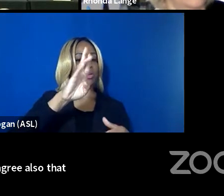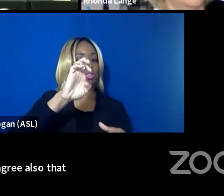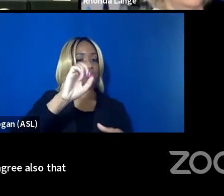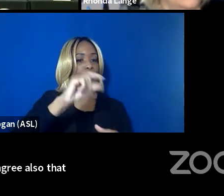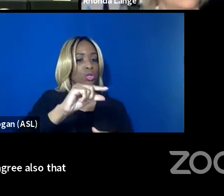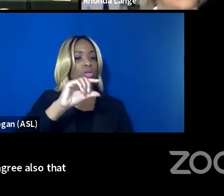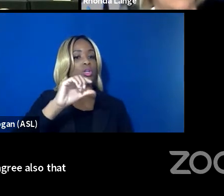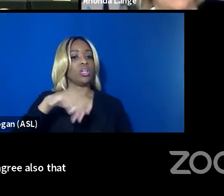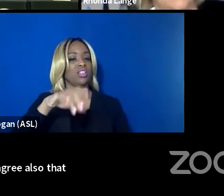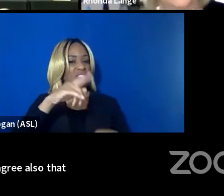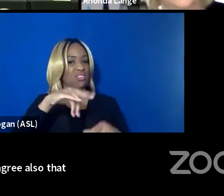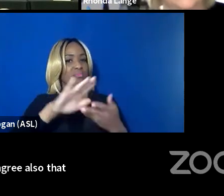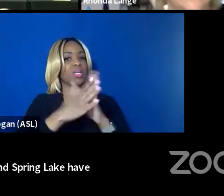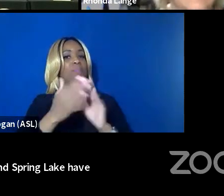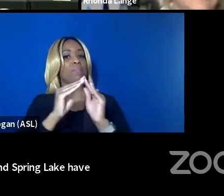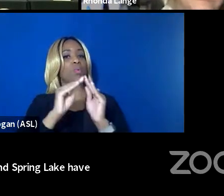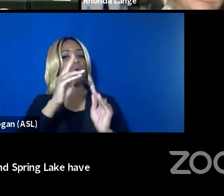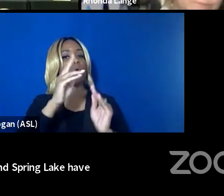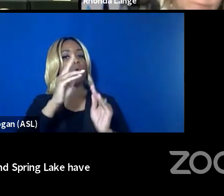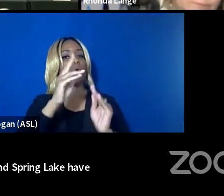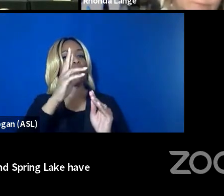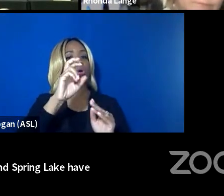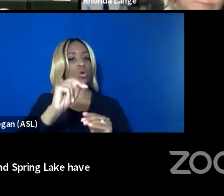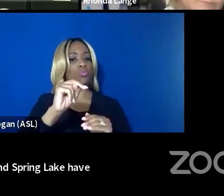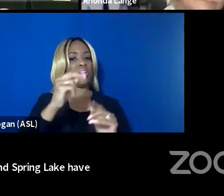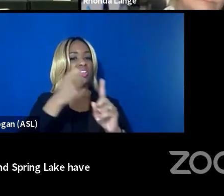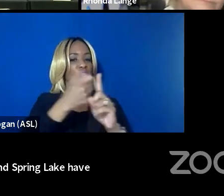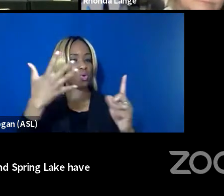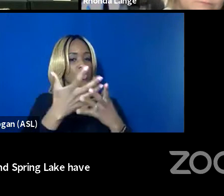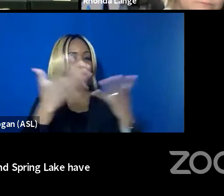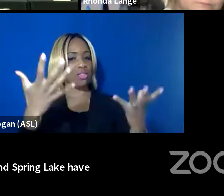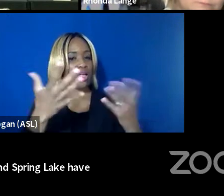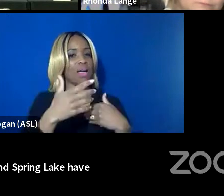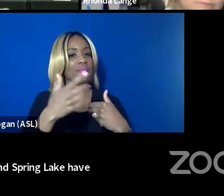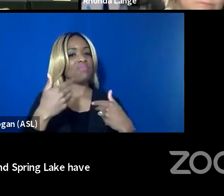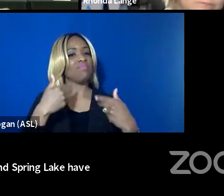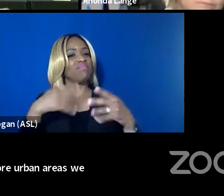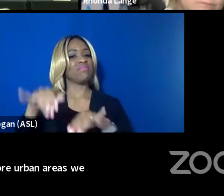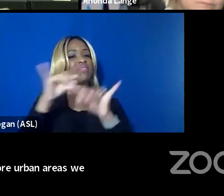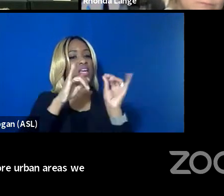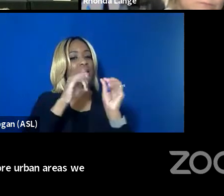more urban areas. We have a lot in common with them.